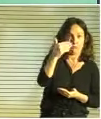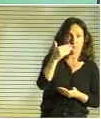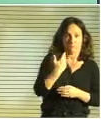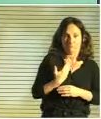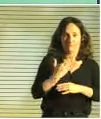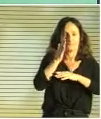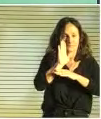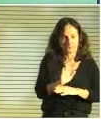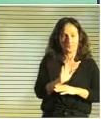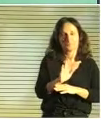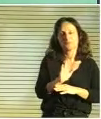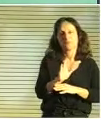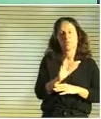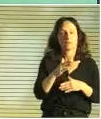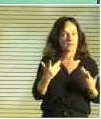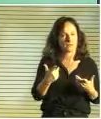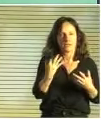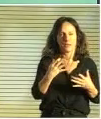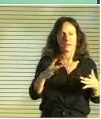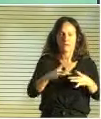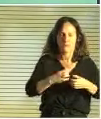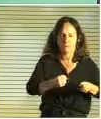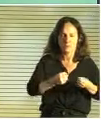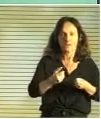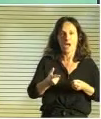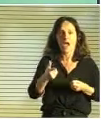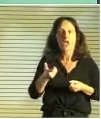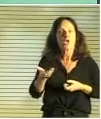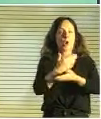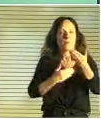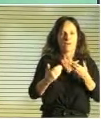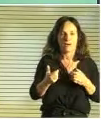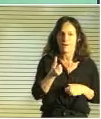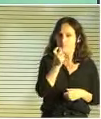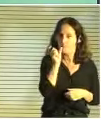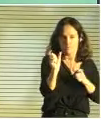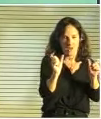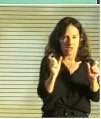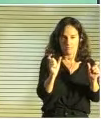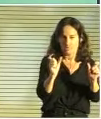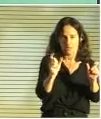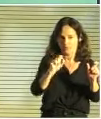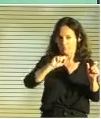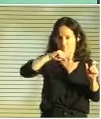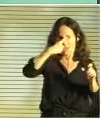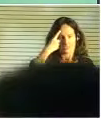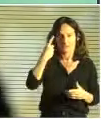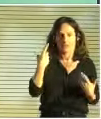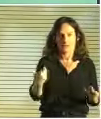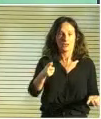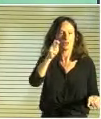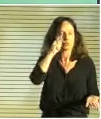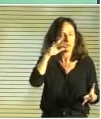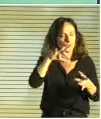me. And well, tourism is about social and economic prosperity.